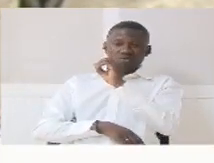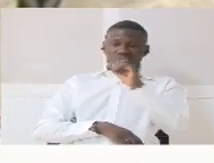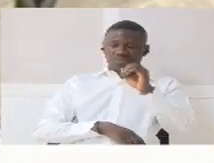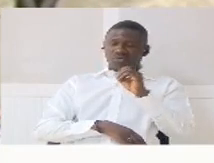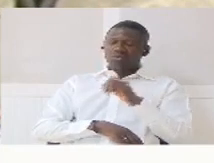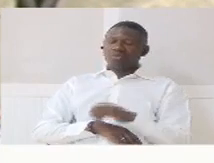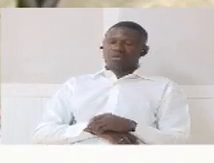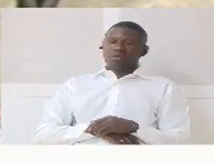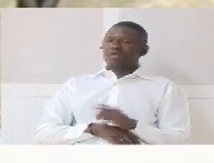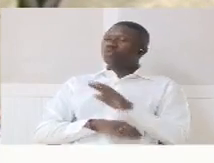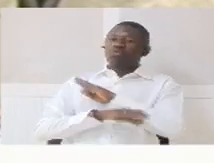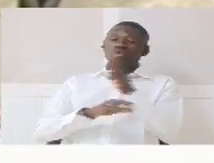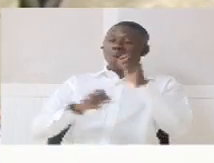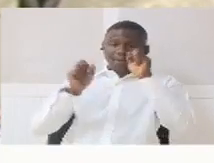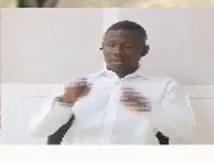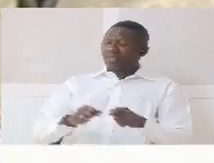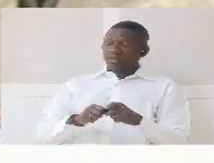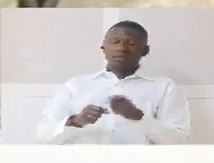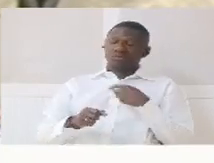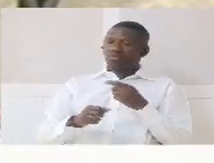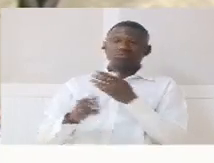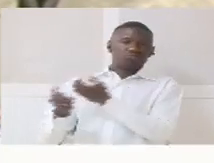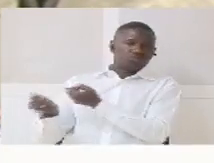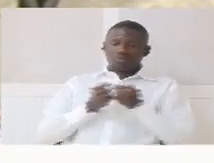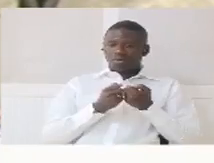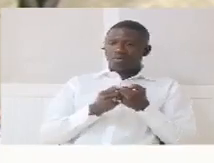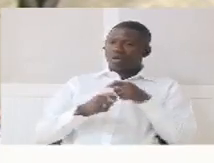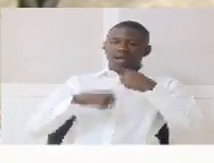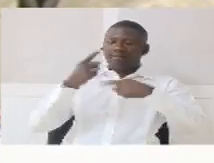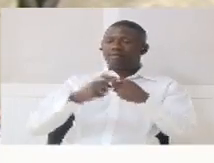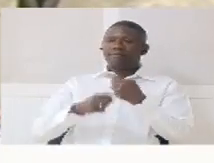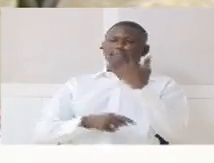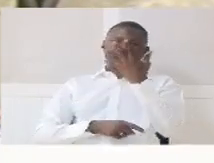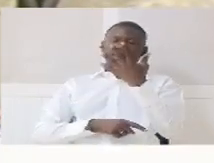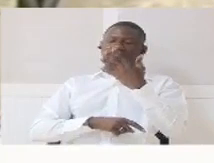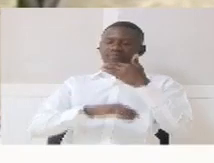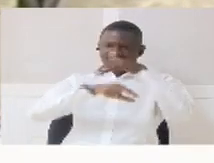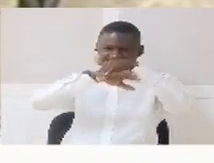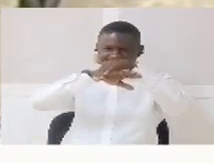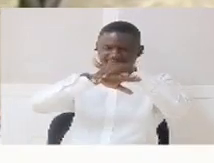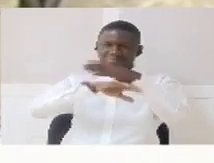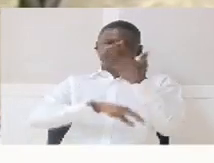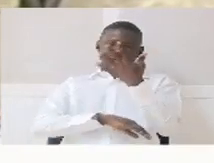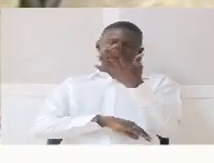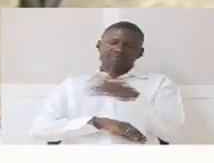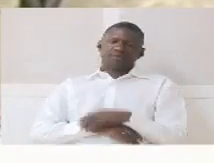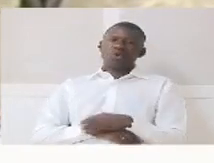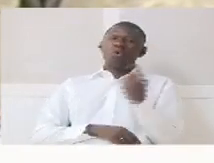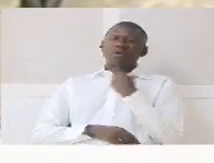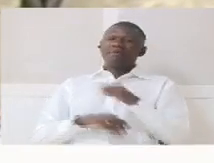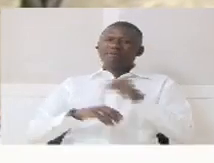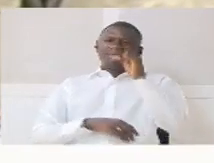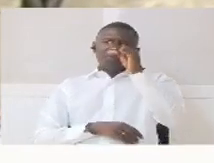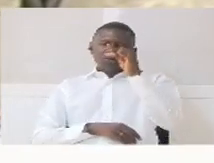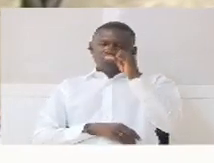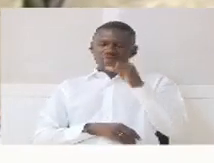5. Is that dantang only a few tarabanda? Only a few prisoners should be outside.